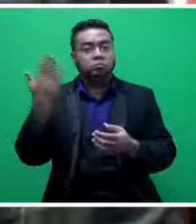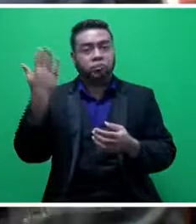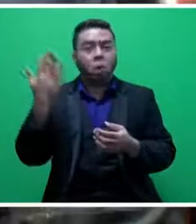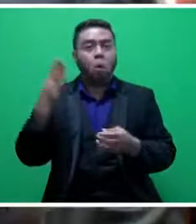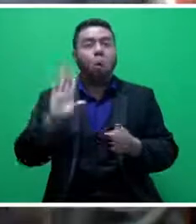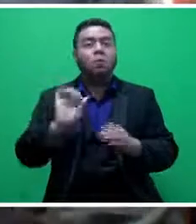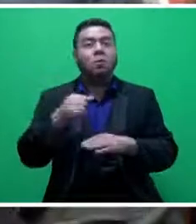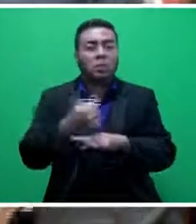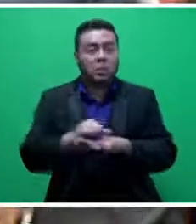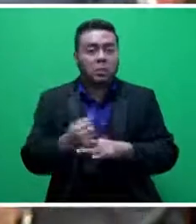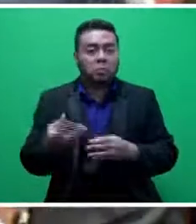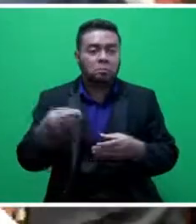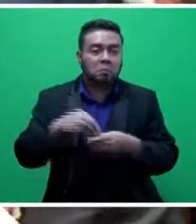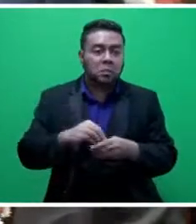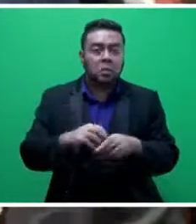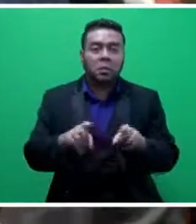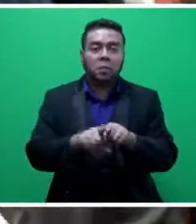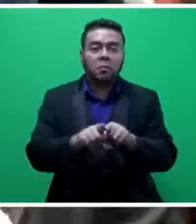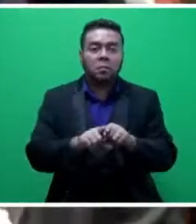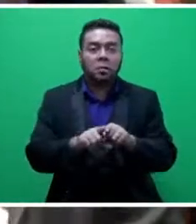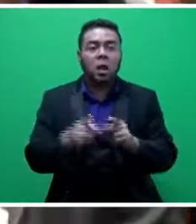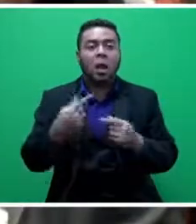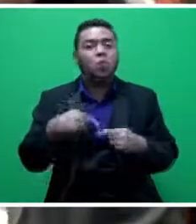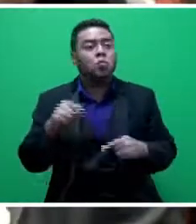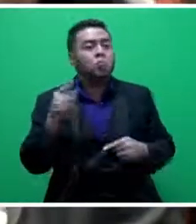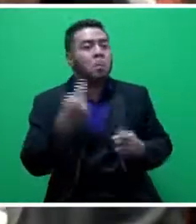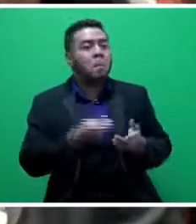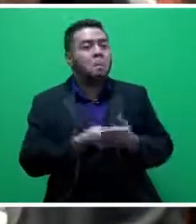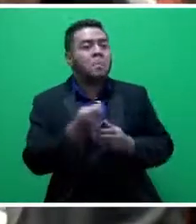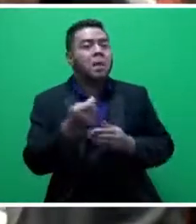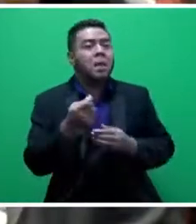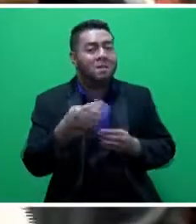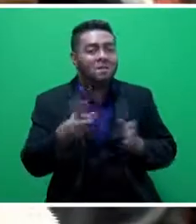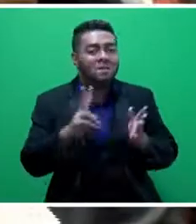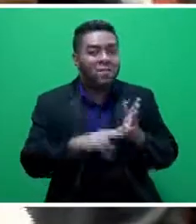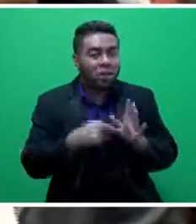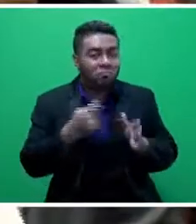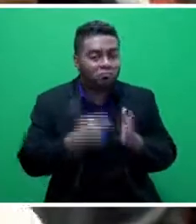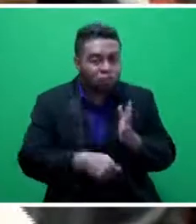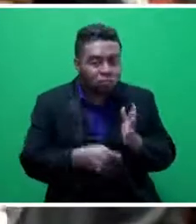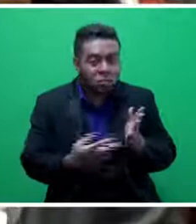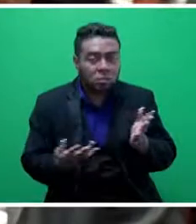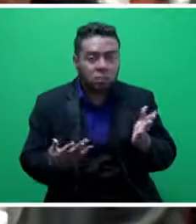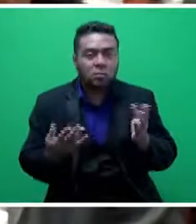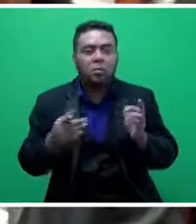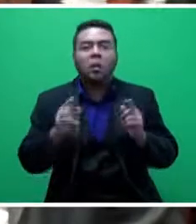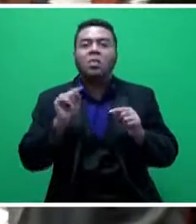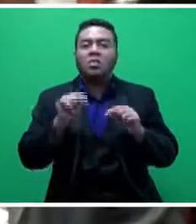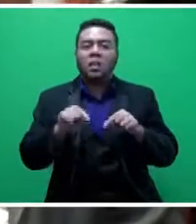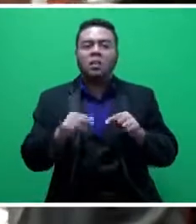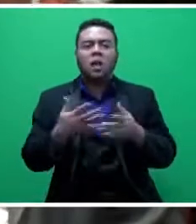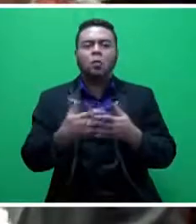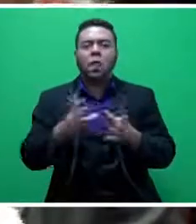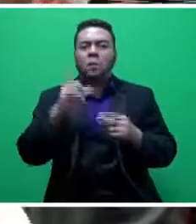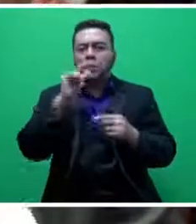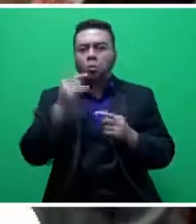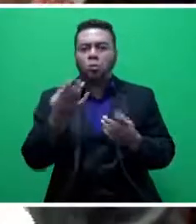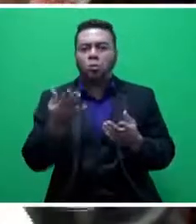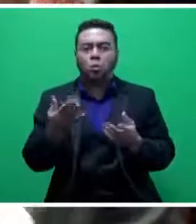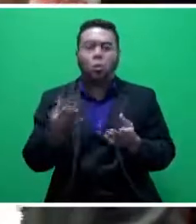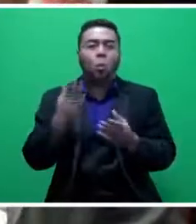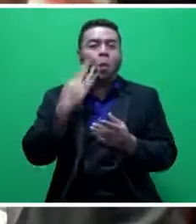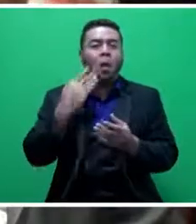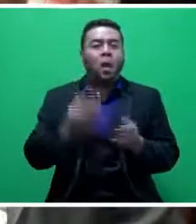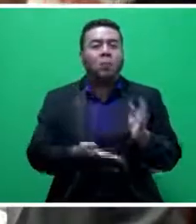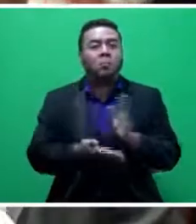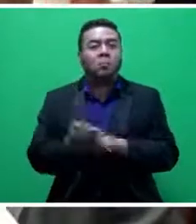IT specialist, a company does, I would be liable to pay VAT for the service once provided. This I would then be able to claim for when I